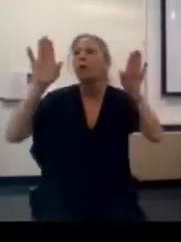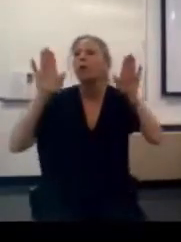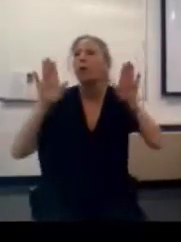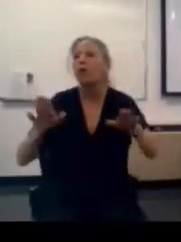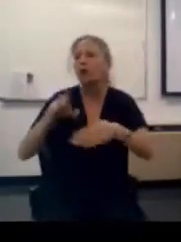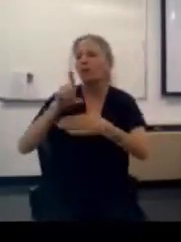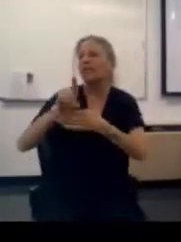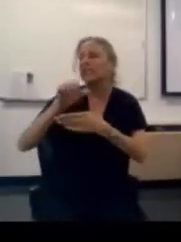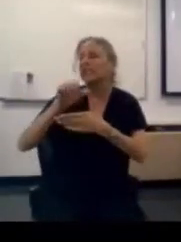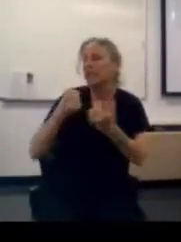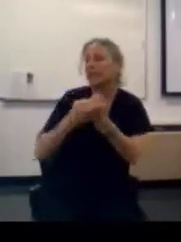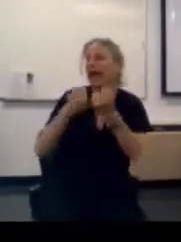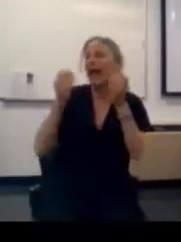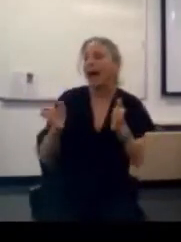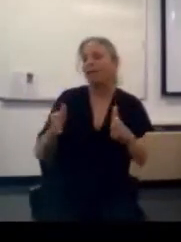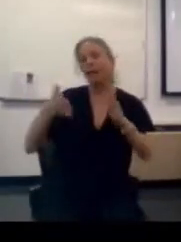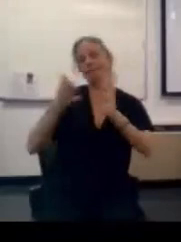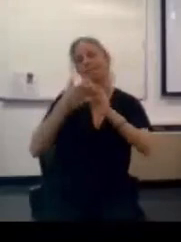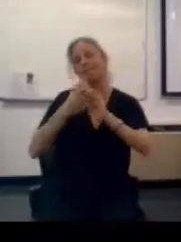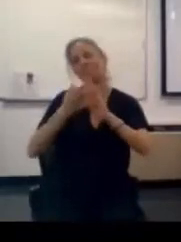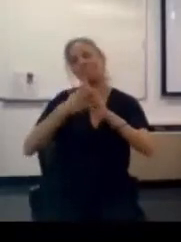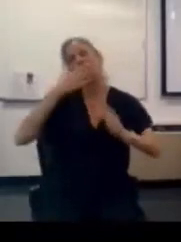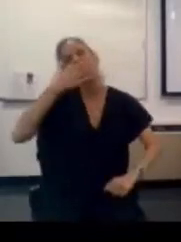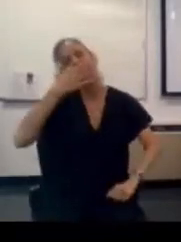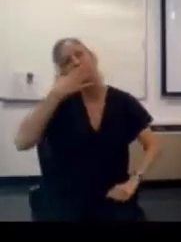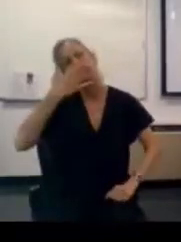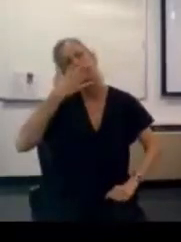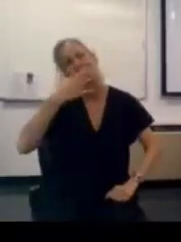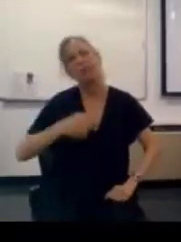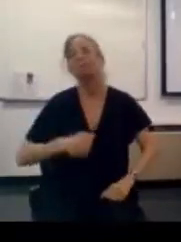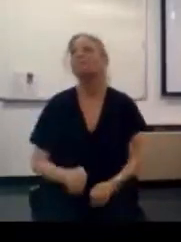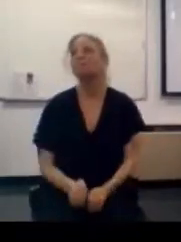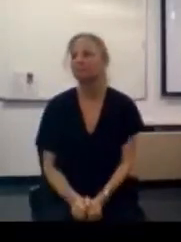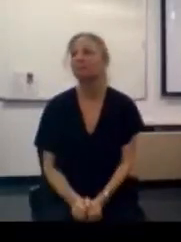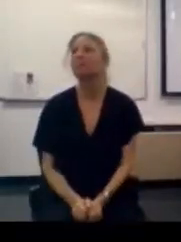rising disabilities advocate you are.